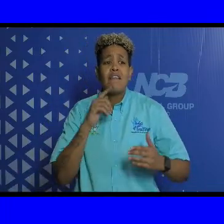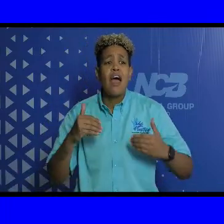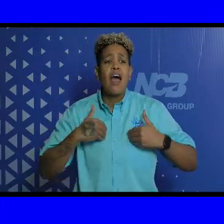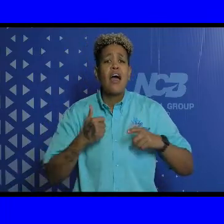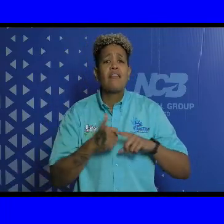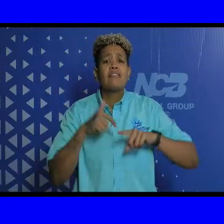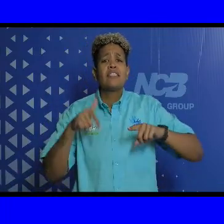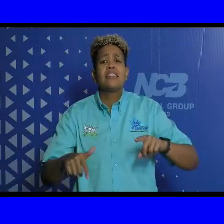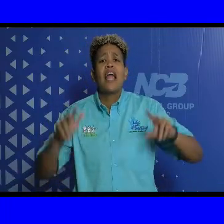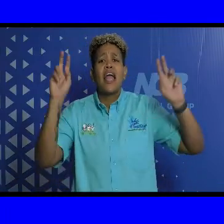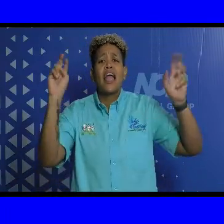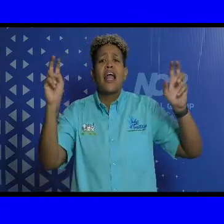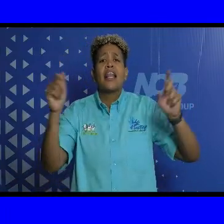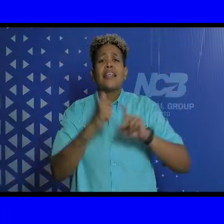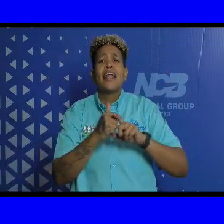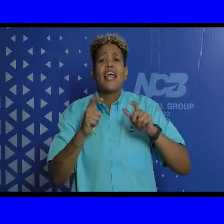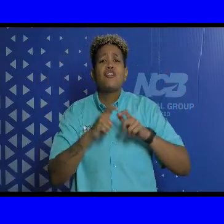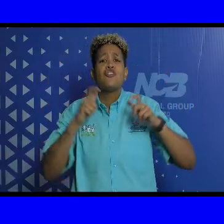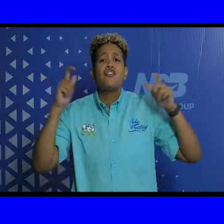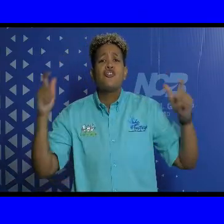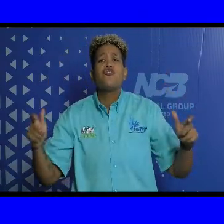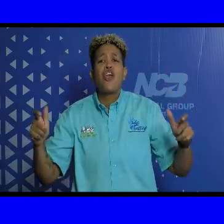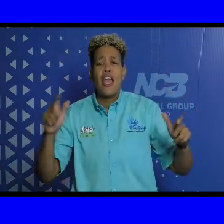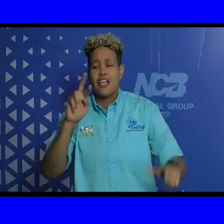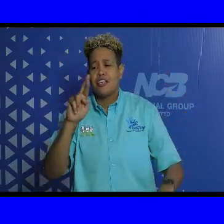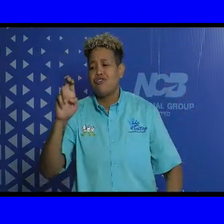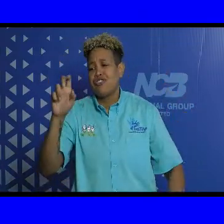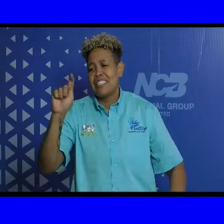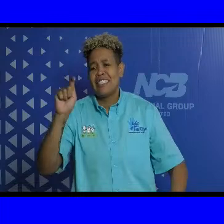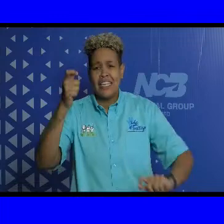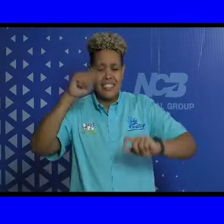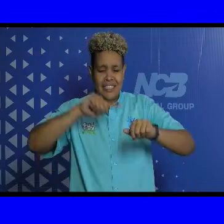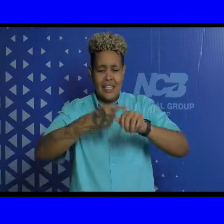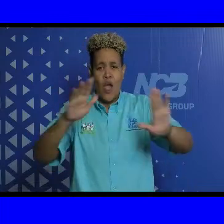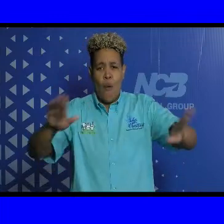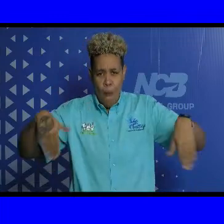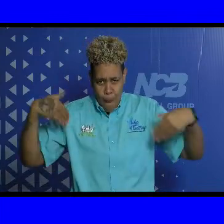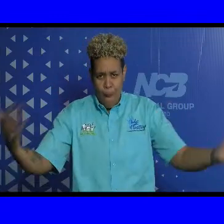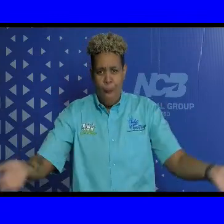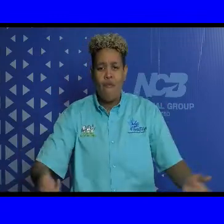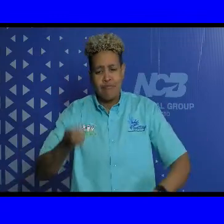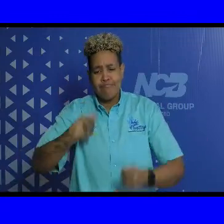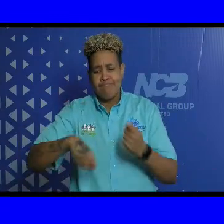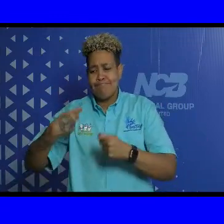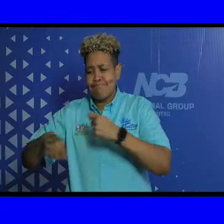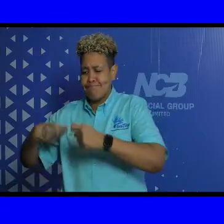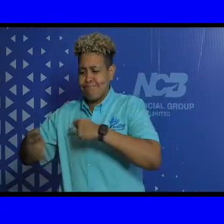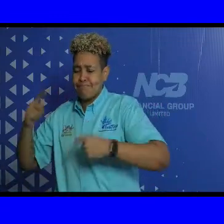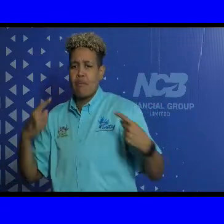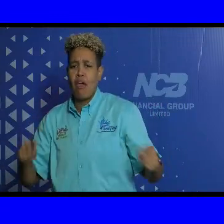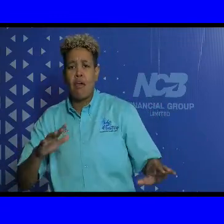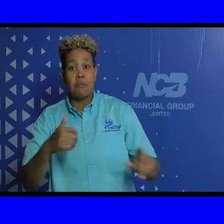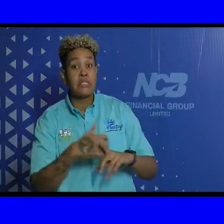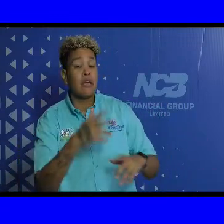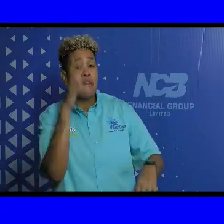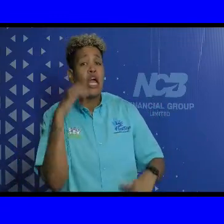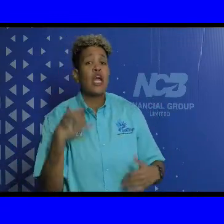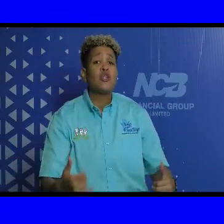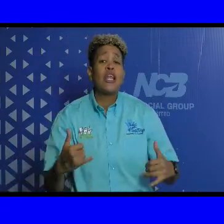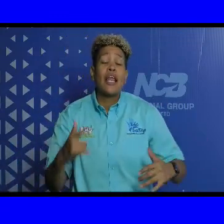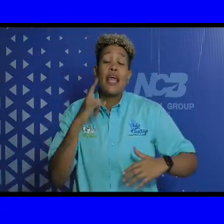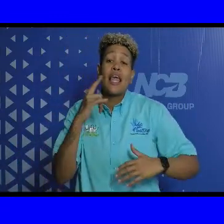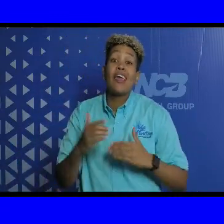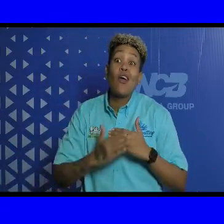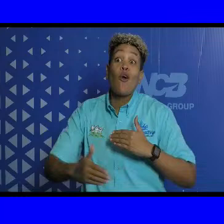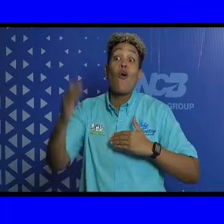it has entitled The Great Reset. What you'll hear today is, on a